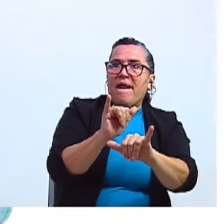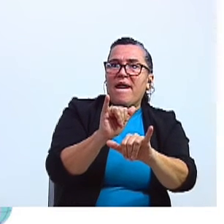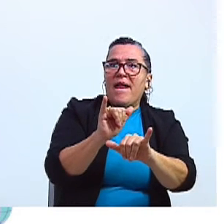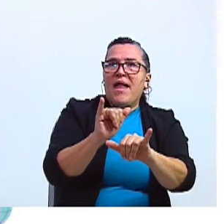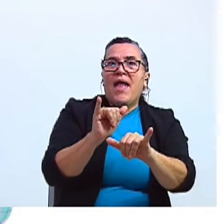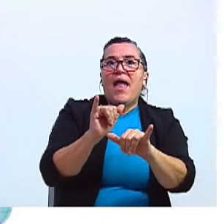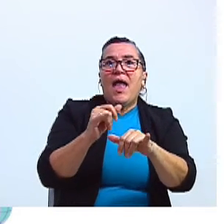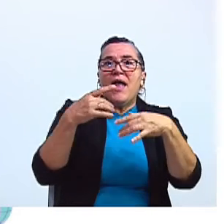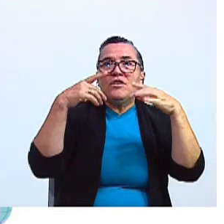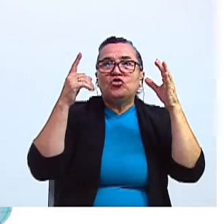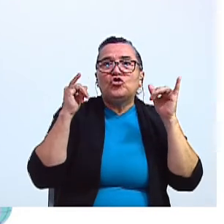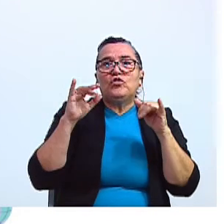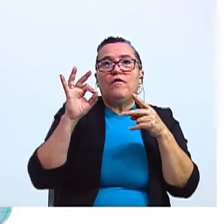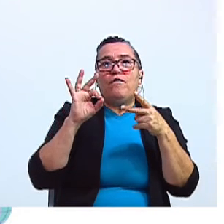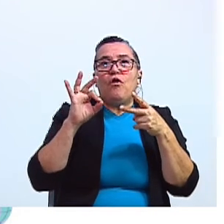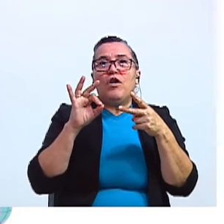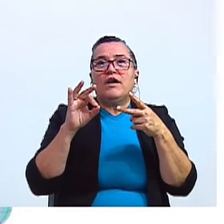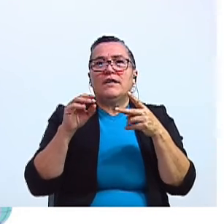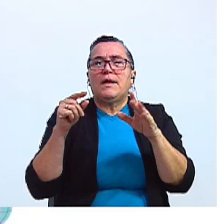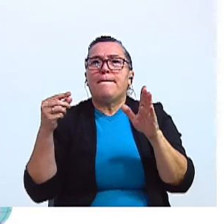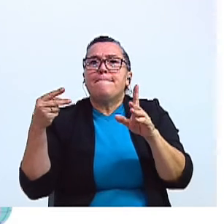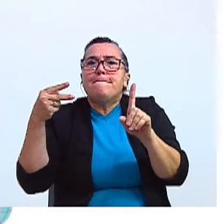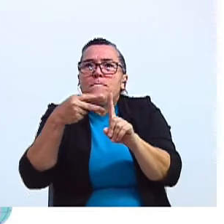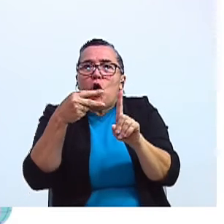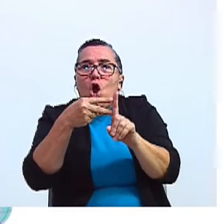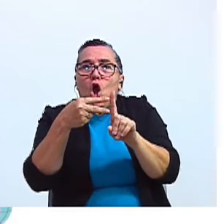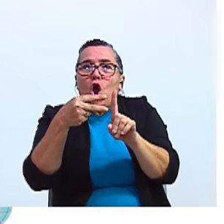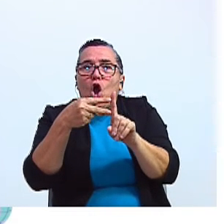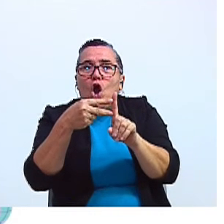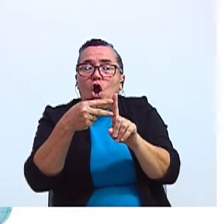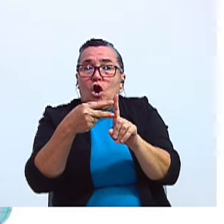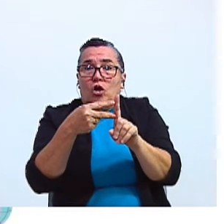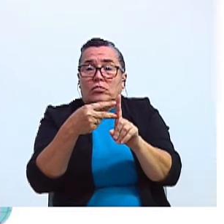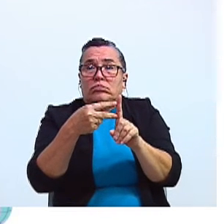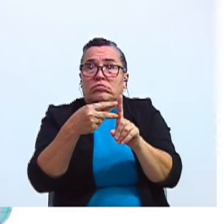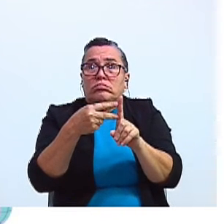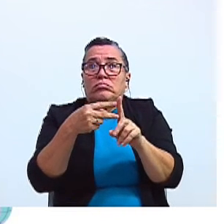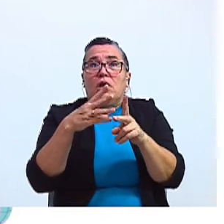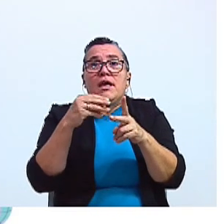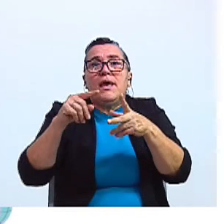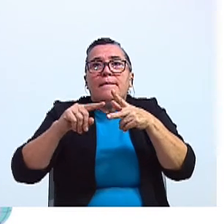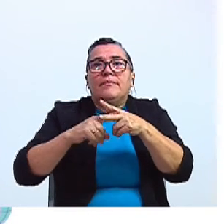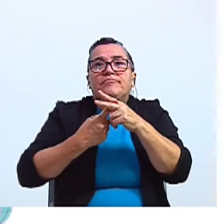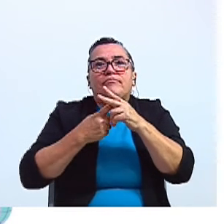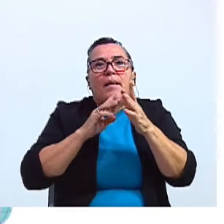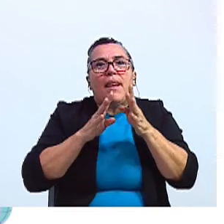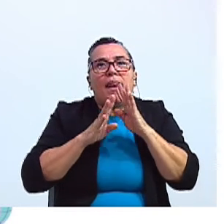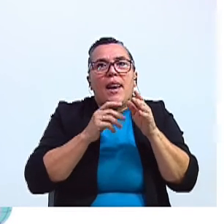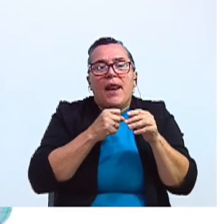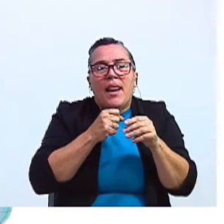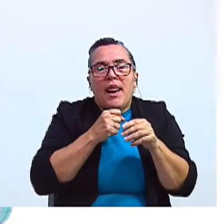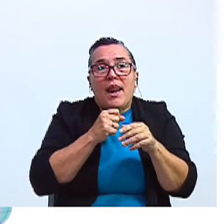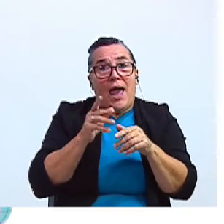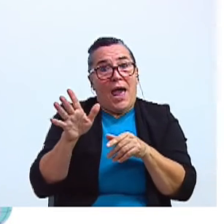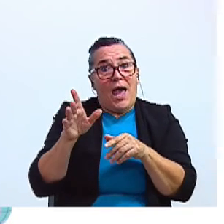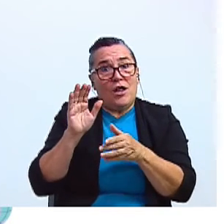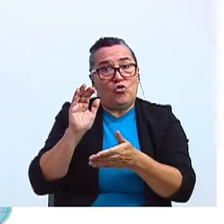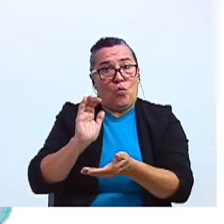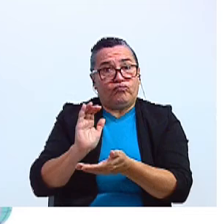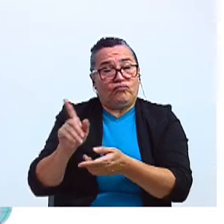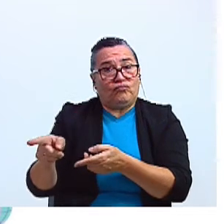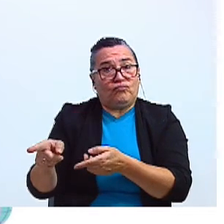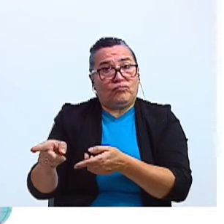forehead, plug it into the electrical outlet, and start speaking to your pet.